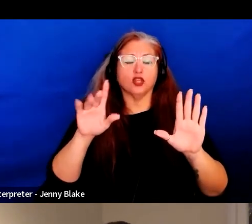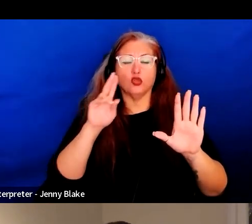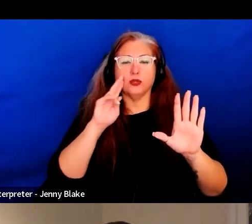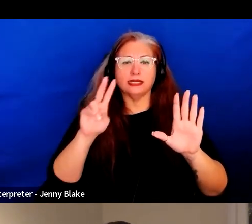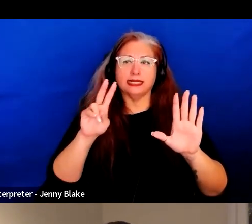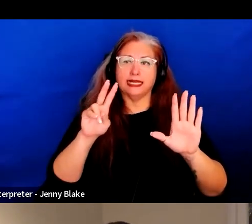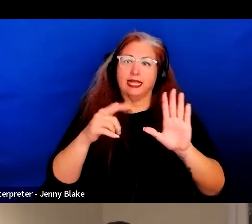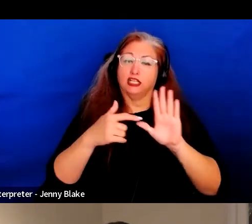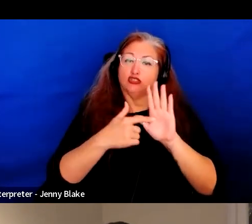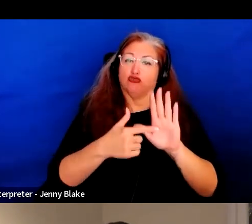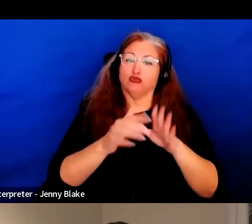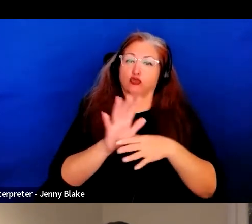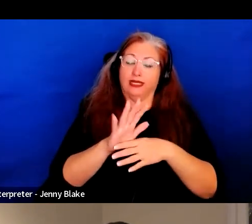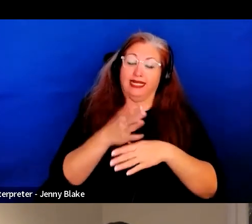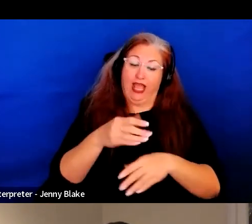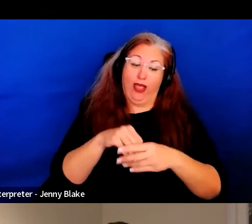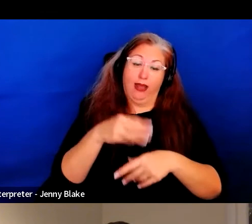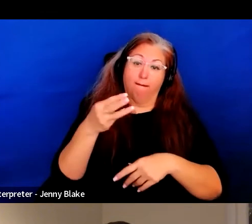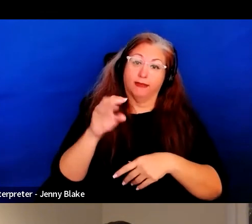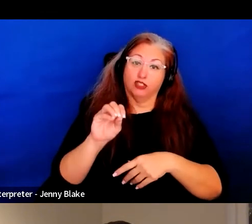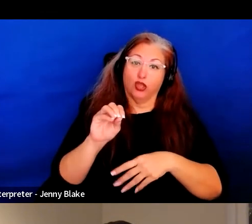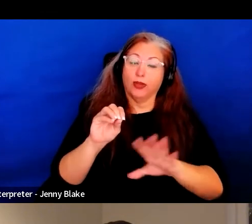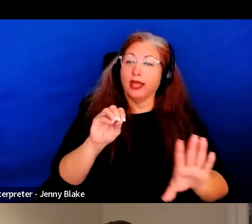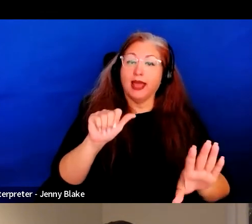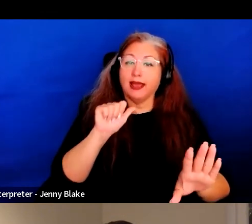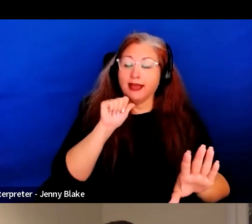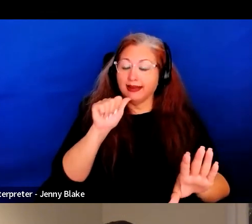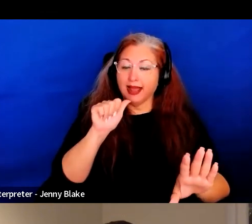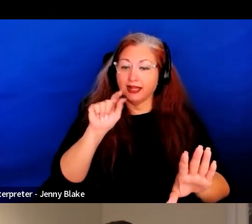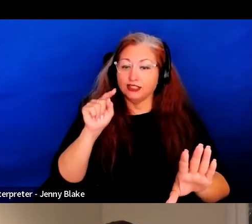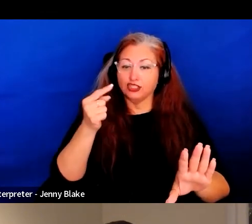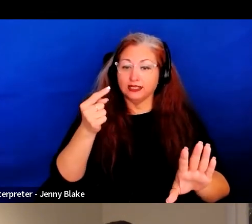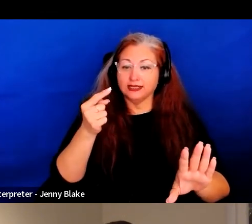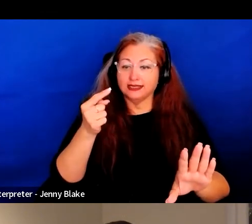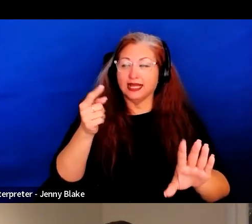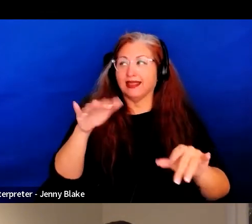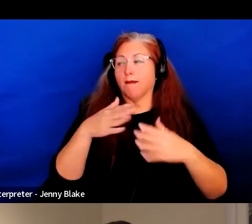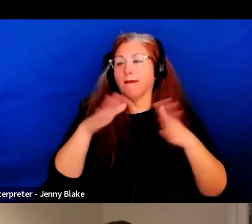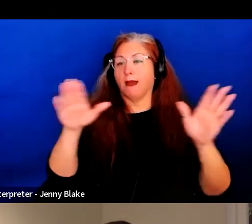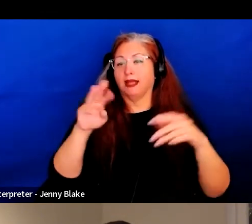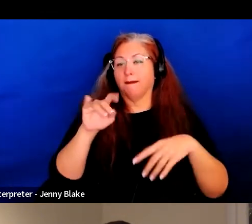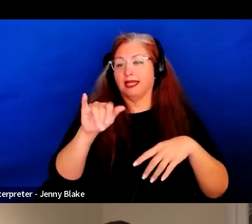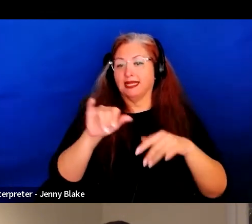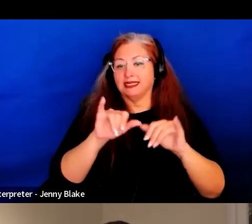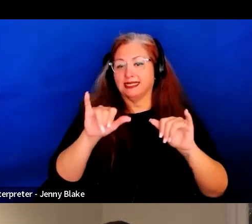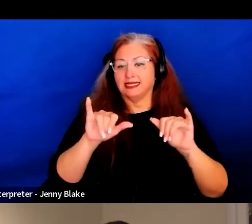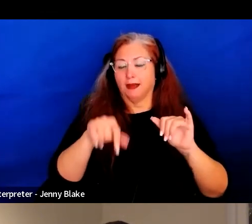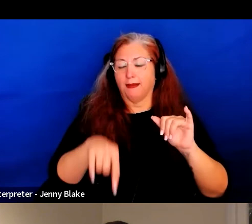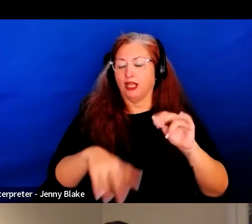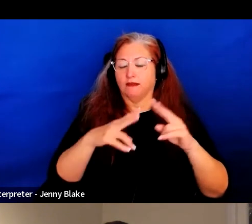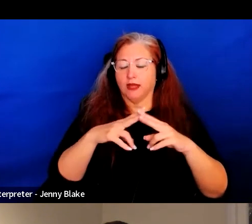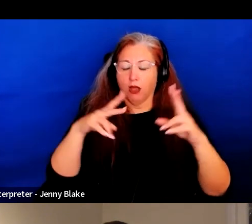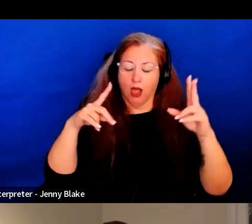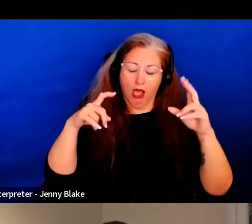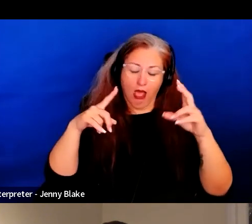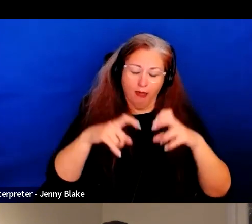screenings in Missouri. Not only the public media system is very complicated. I think I